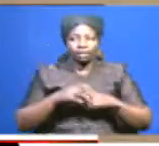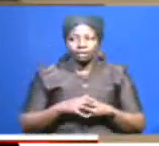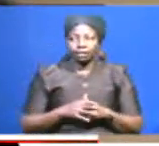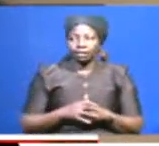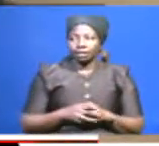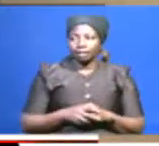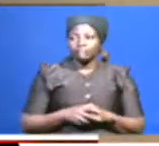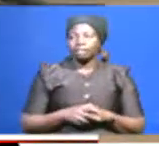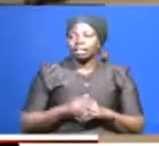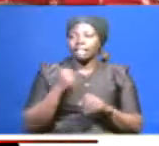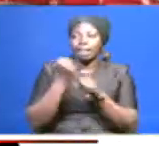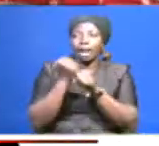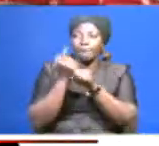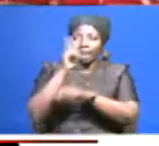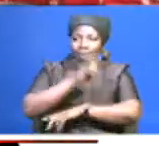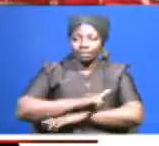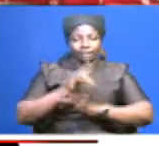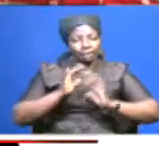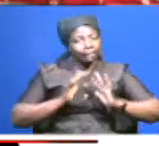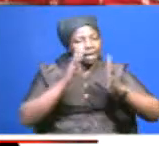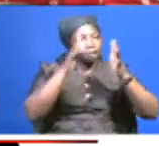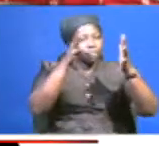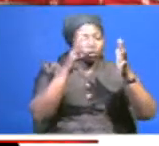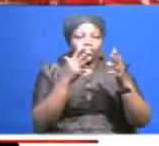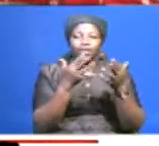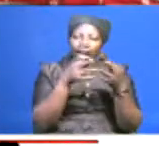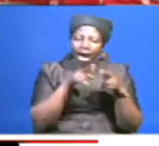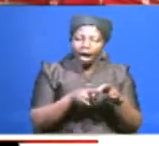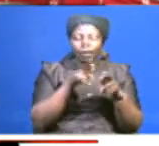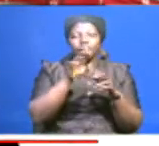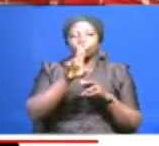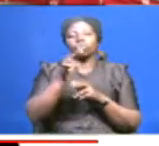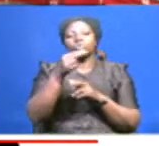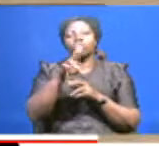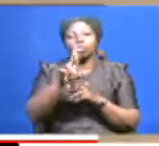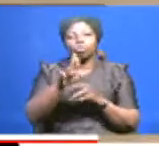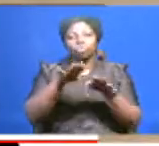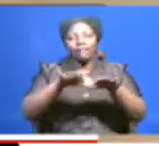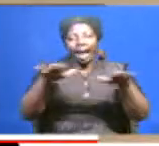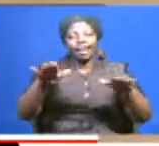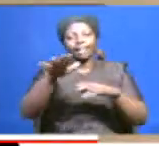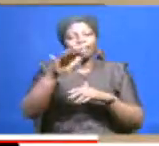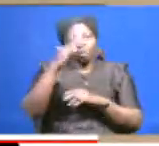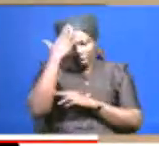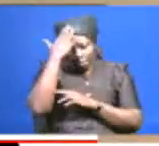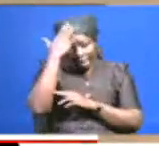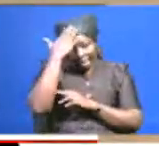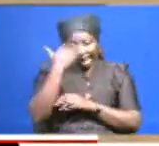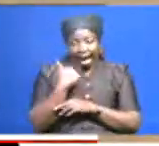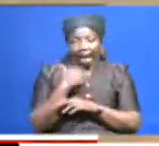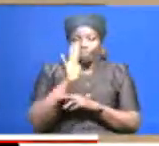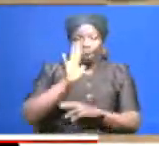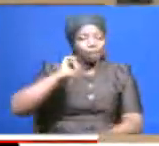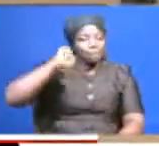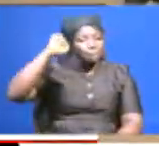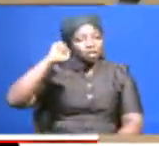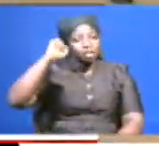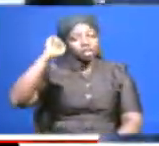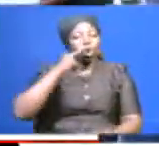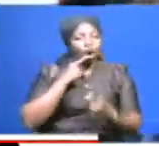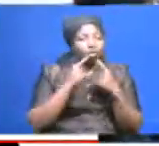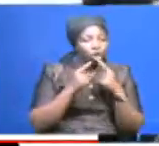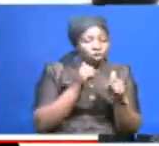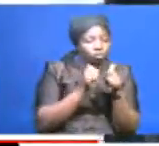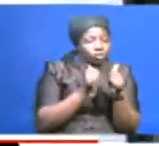The Labor Day celebration marked at the Uhuru Gardens Monday had its fair share of political theatrics that